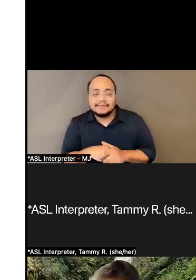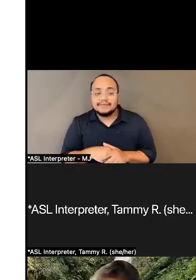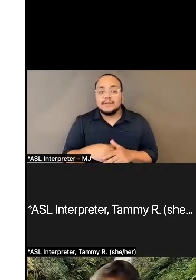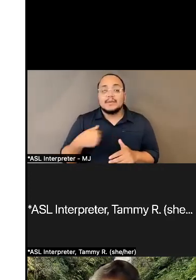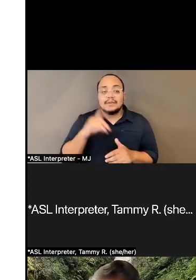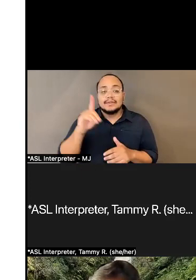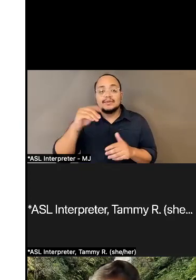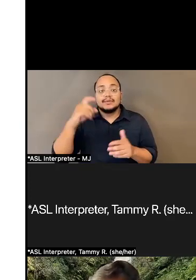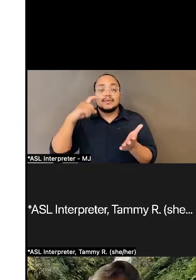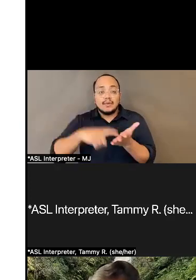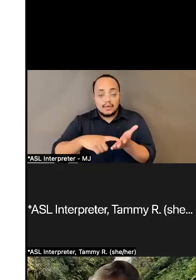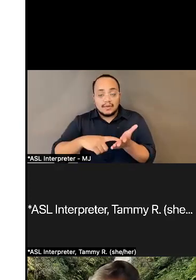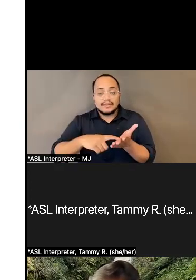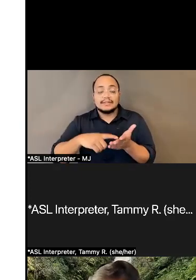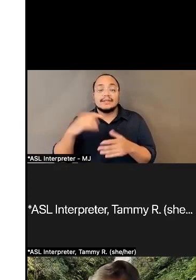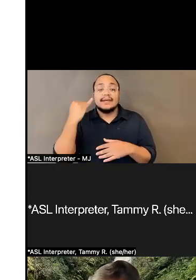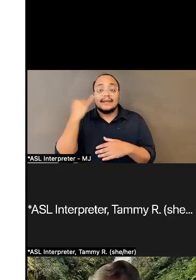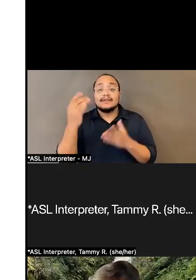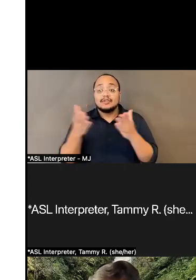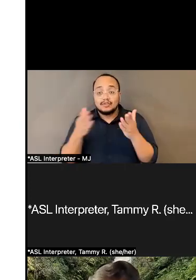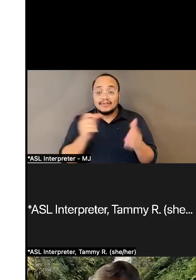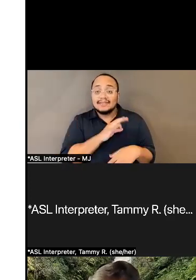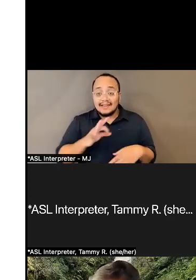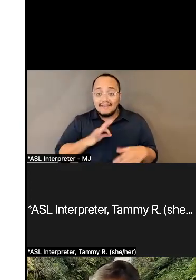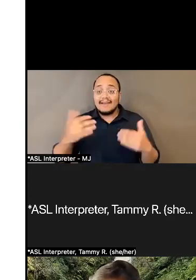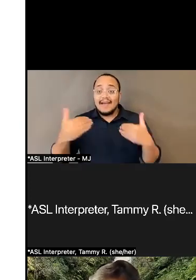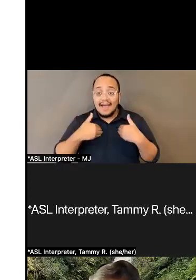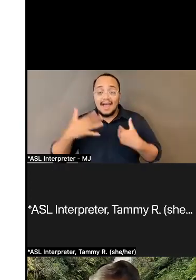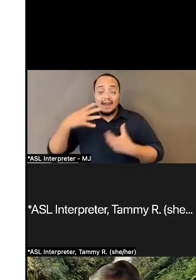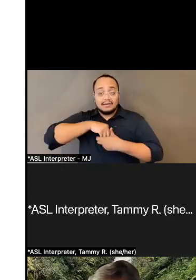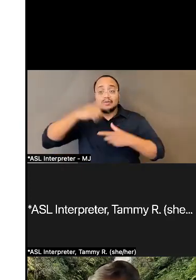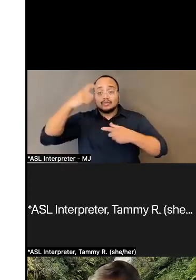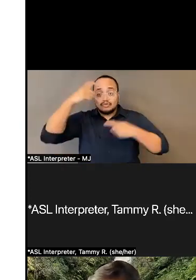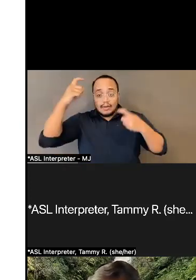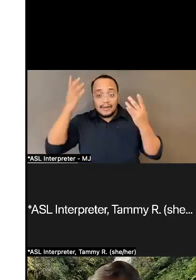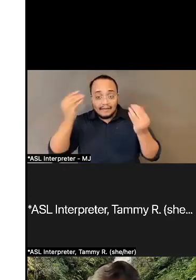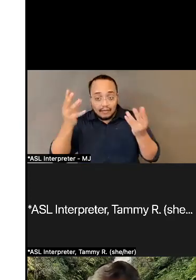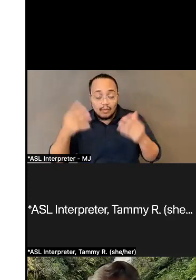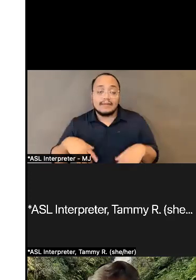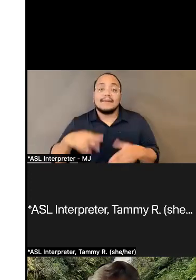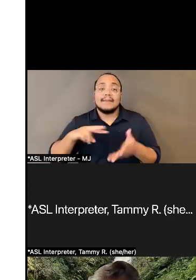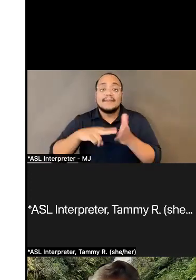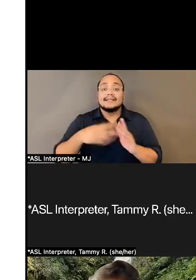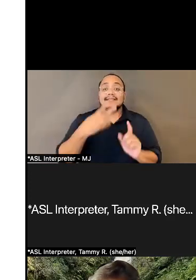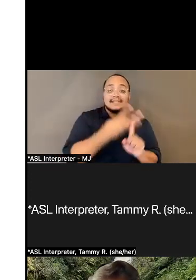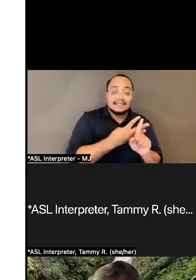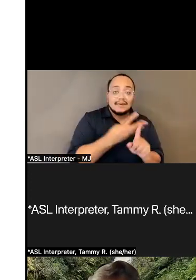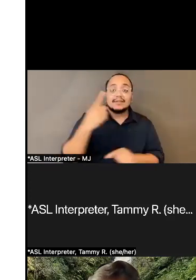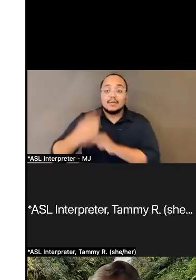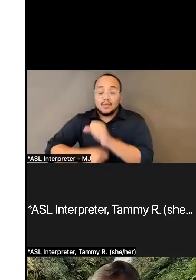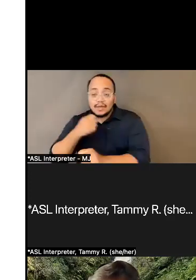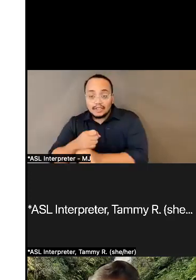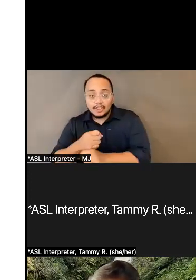if they said the staff were trauma-informed, that at both 6 and 12 months, greater